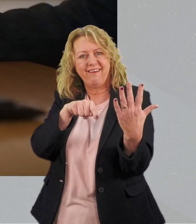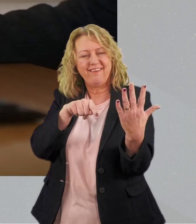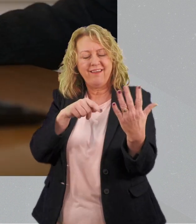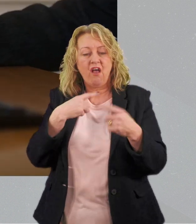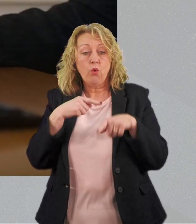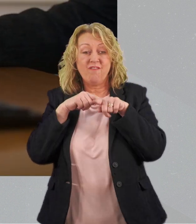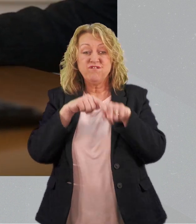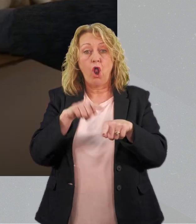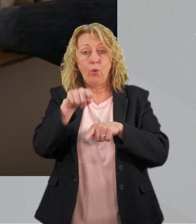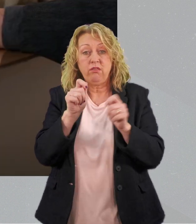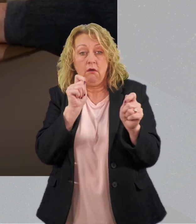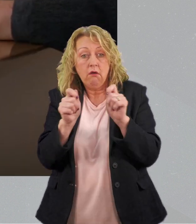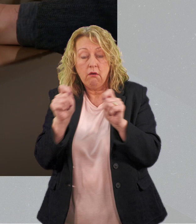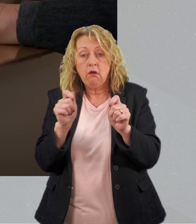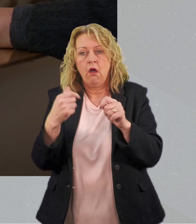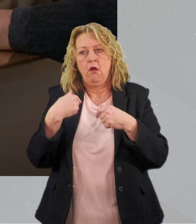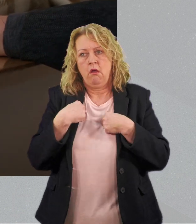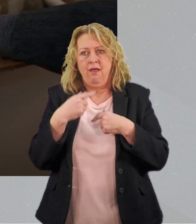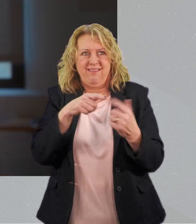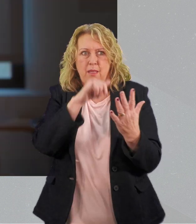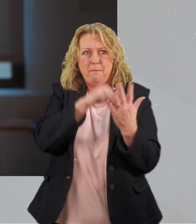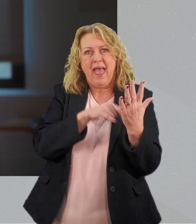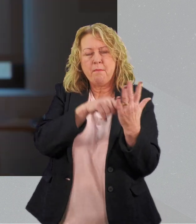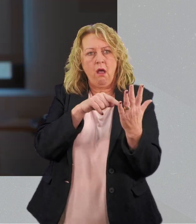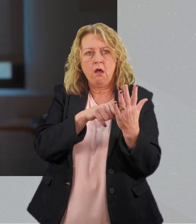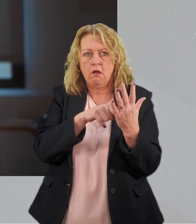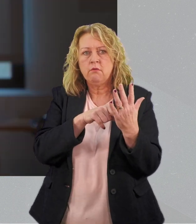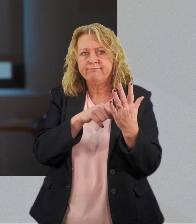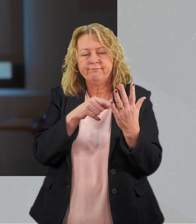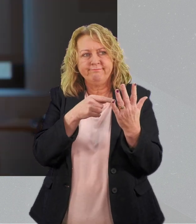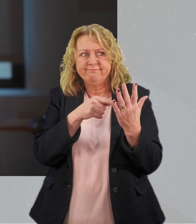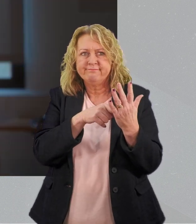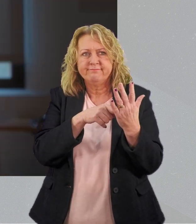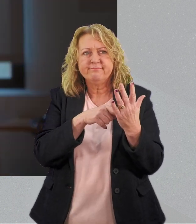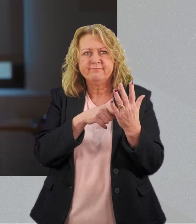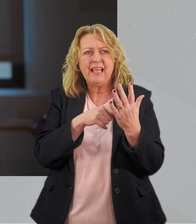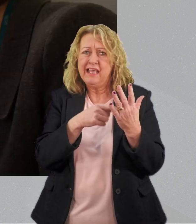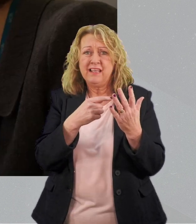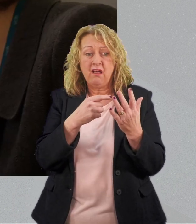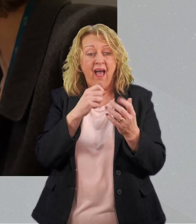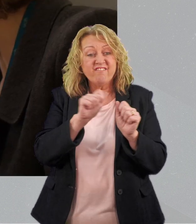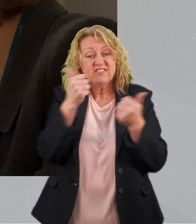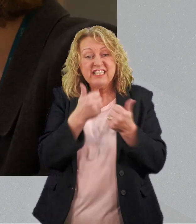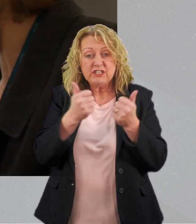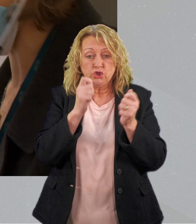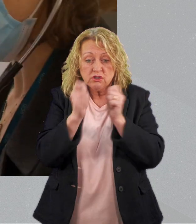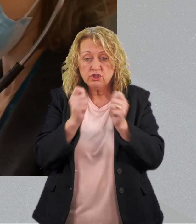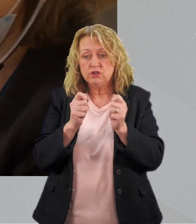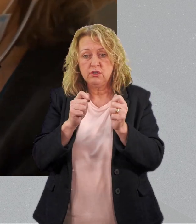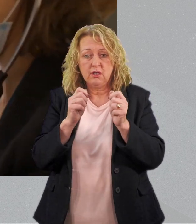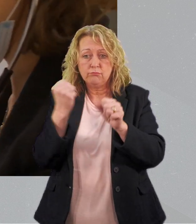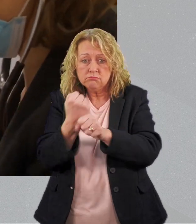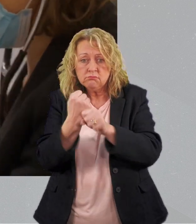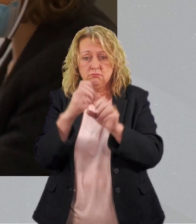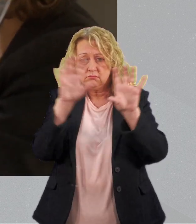the editorial process and the reviewing process, the paper is often much easier to read. And when I've looked